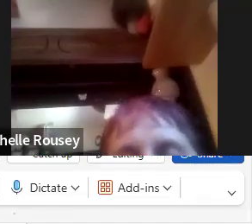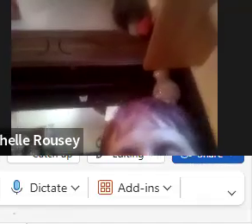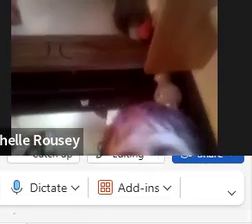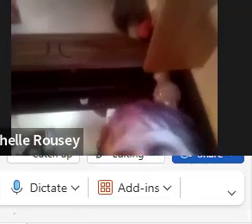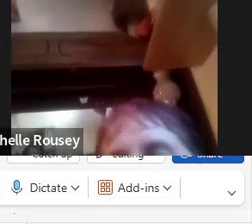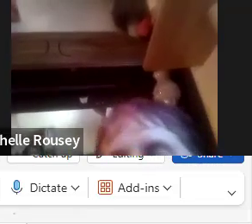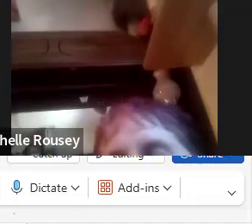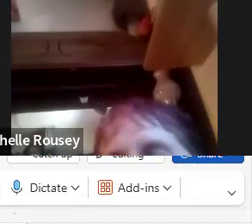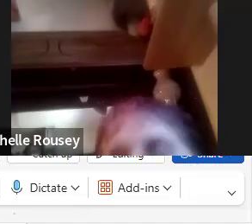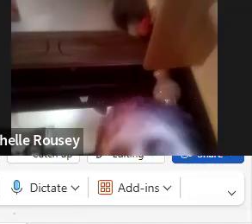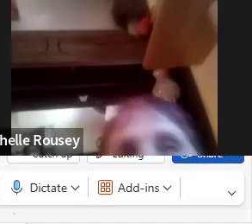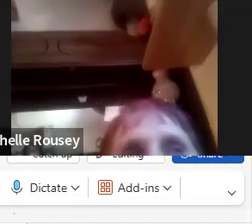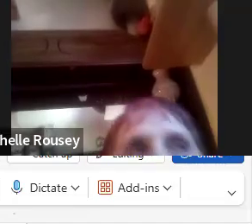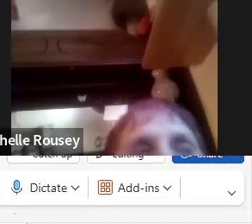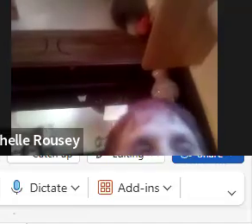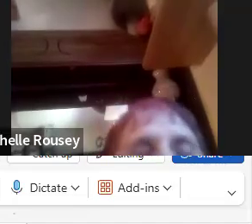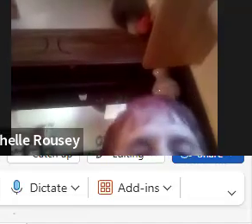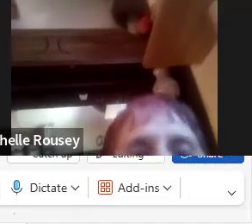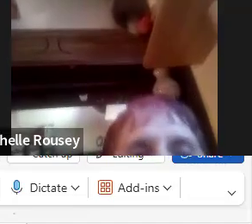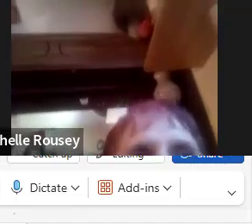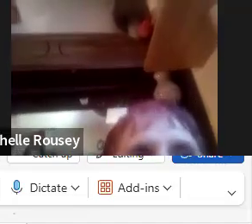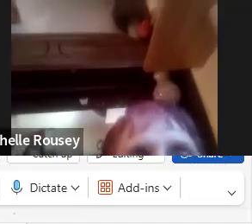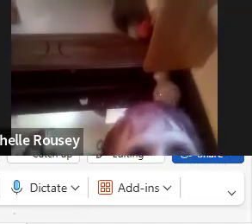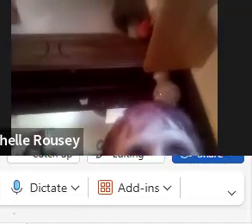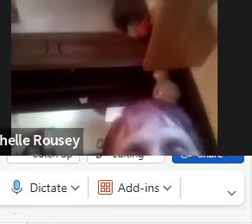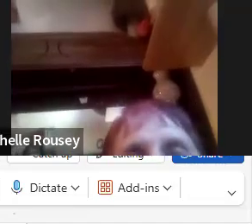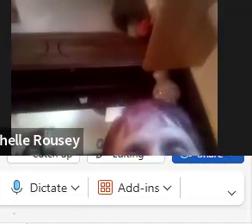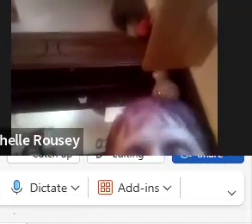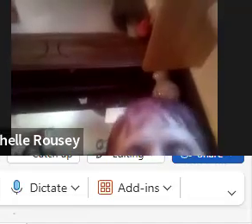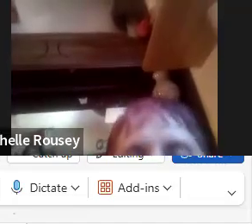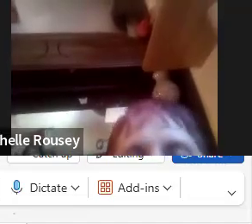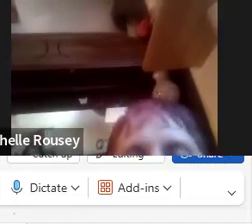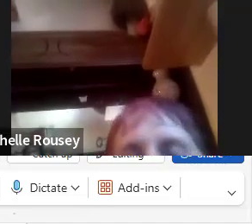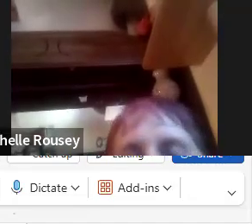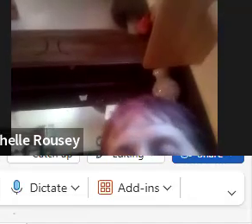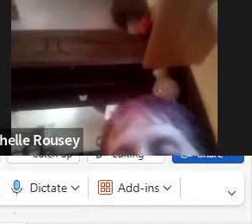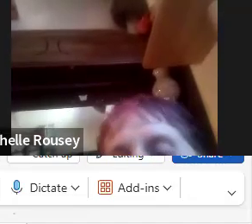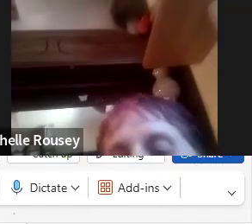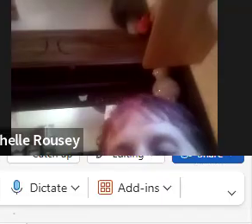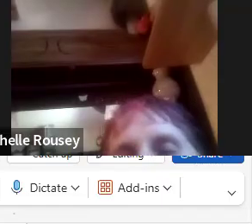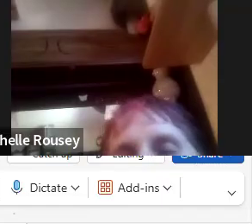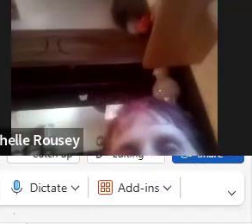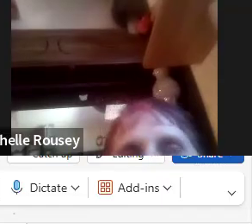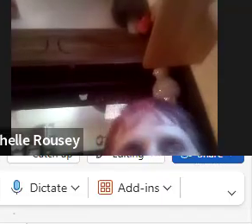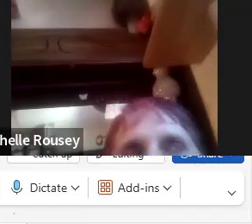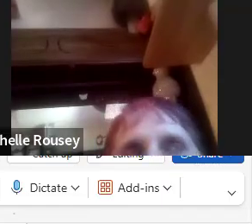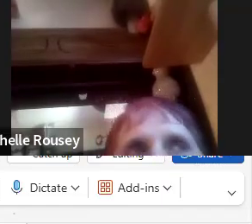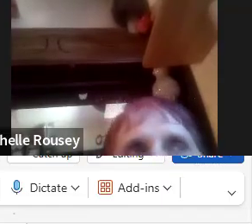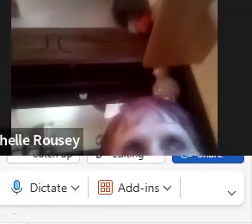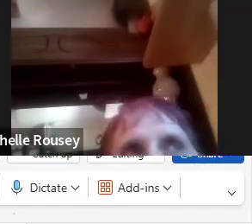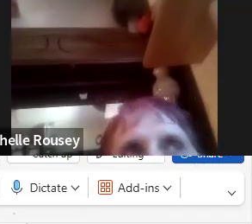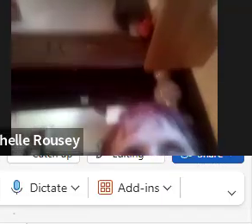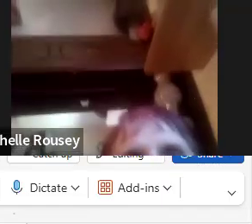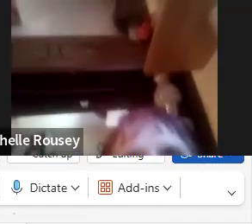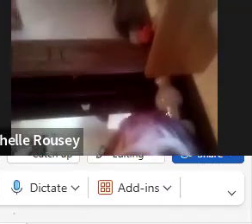protections, and how we react to it as a group and as an agency. It is